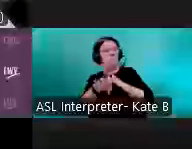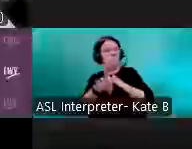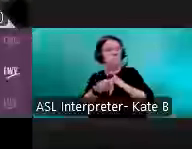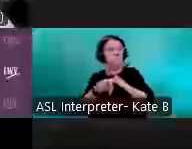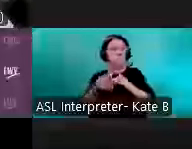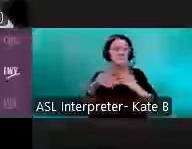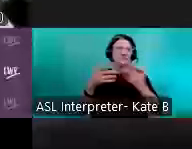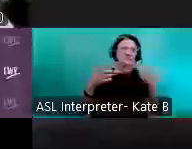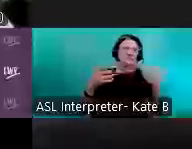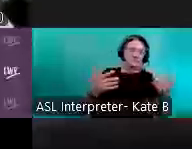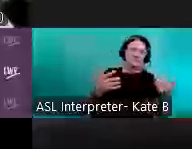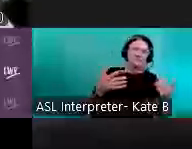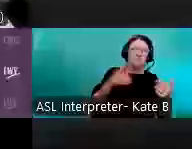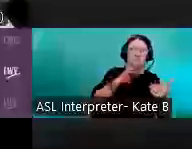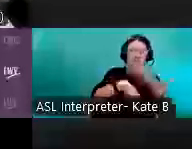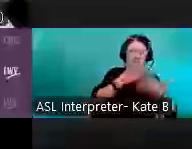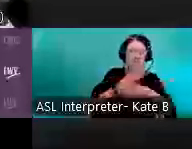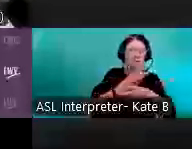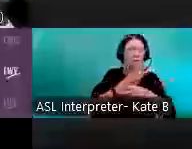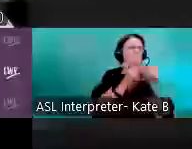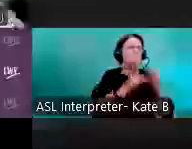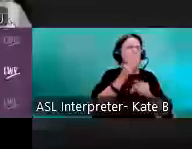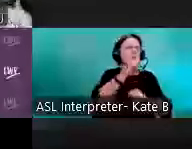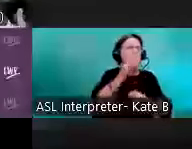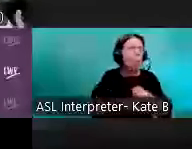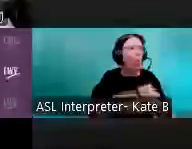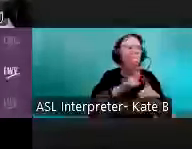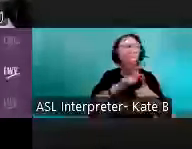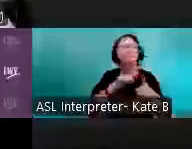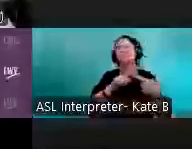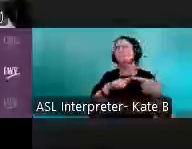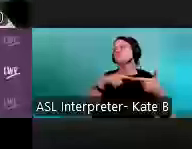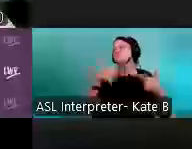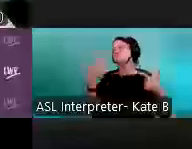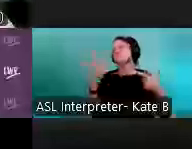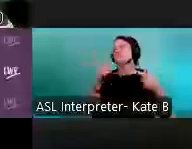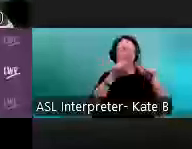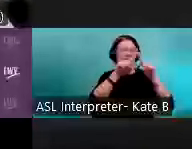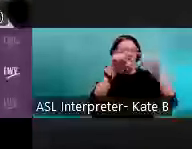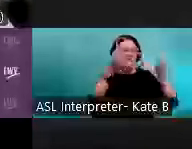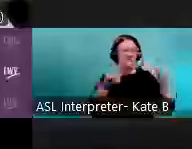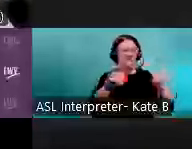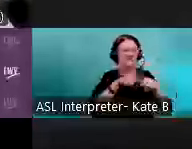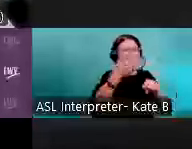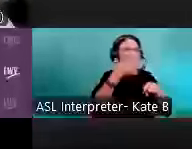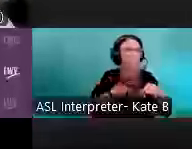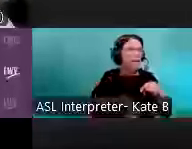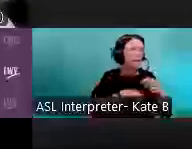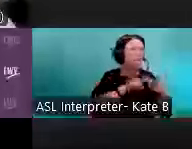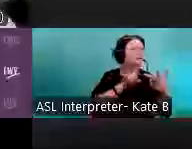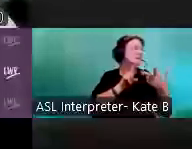There's also the real world where you run into a lot of issues where maybe the signage is bad, or there